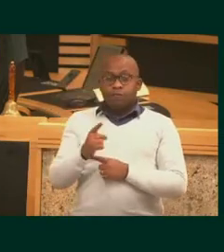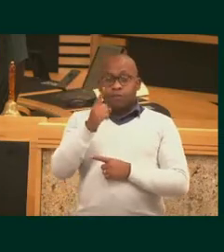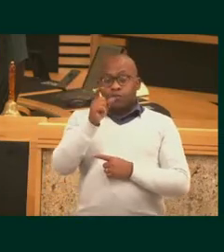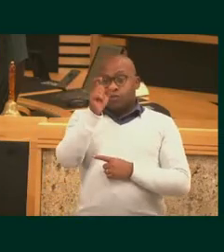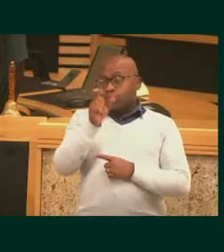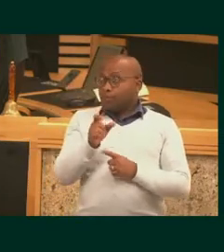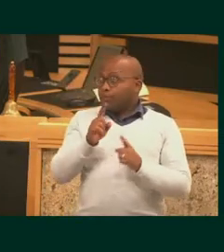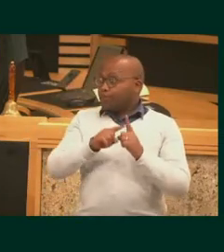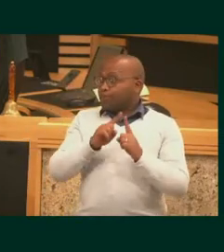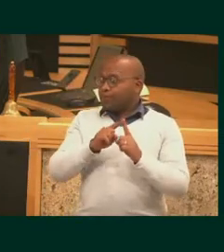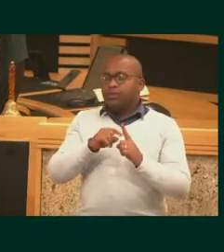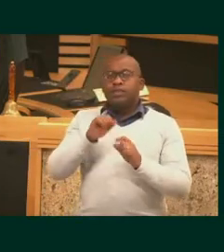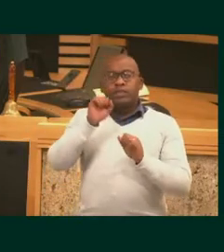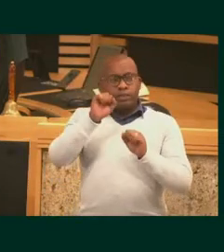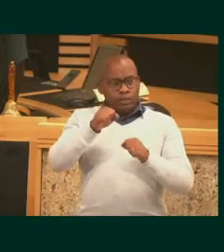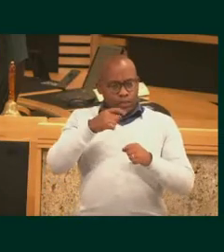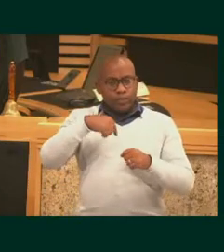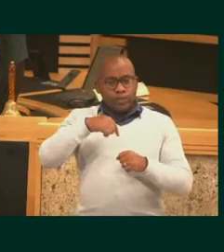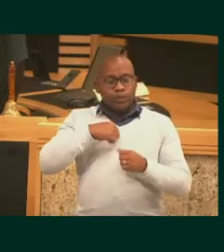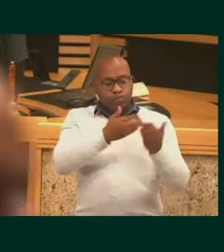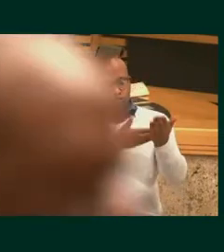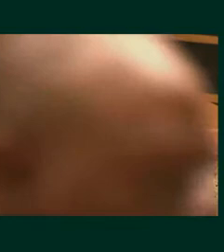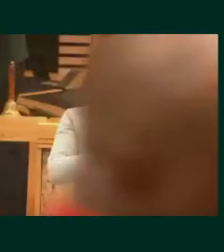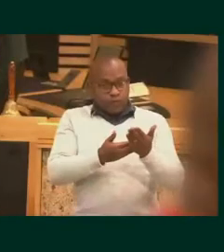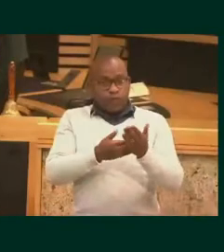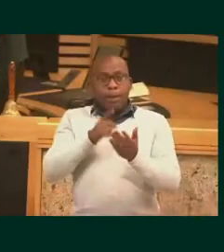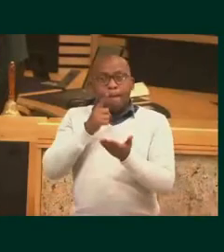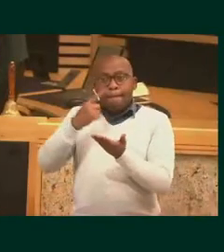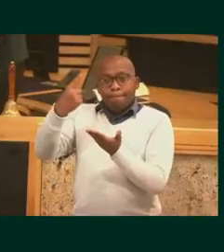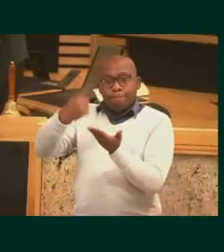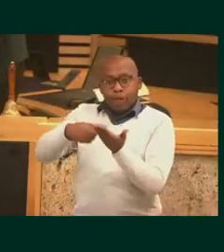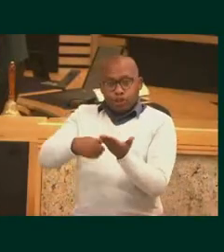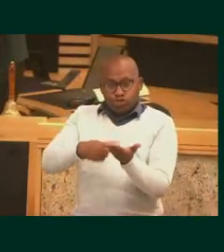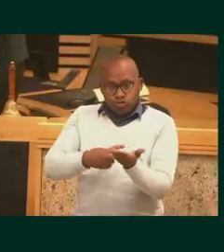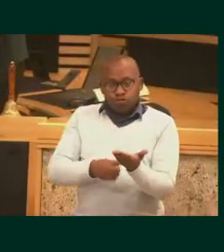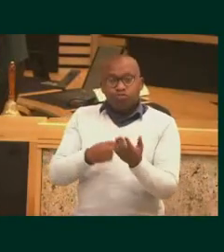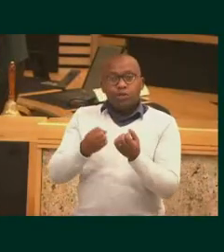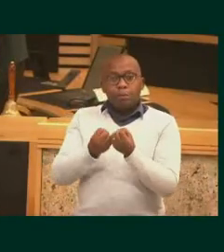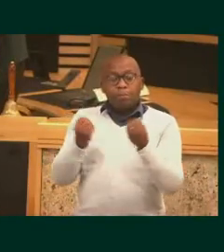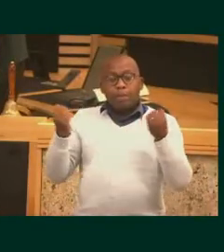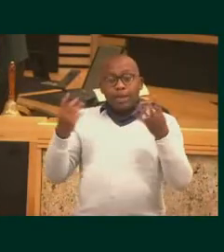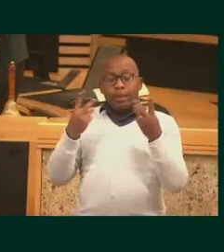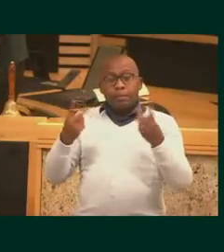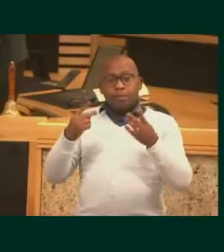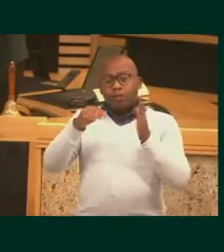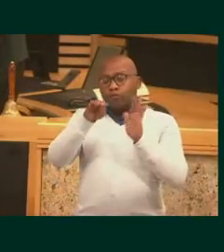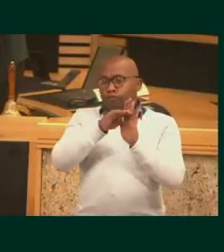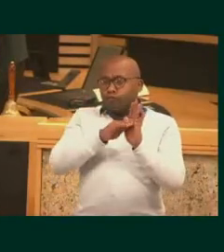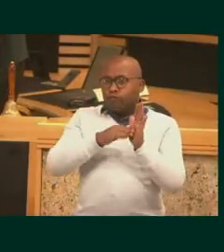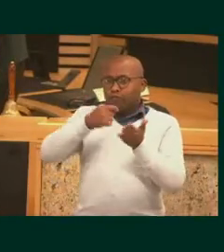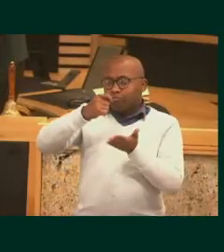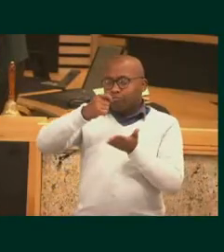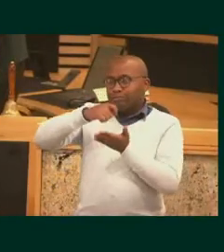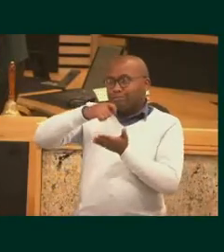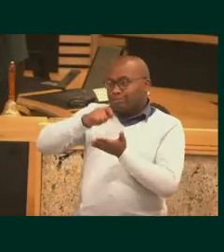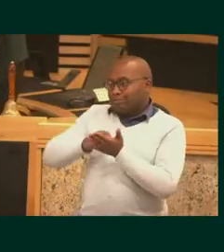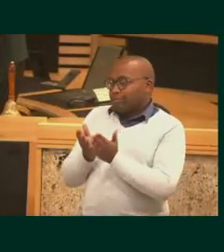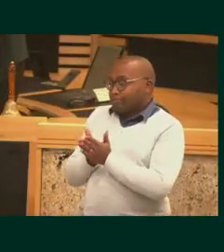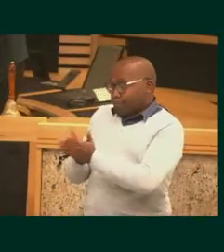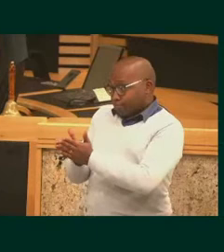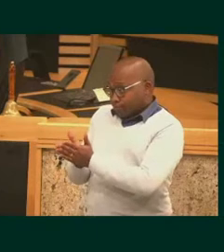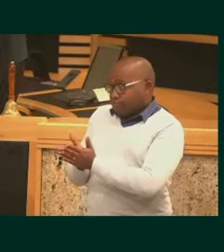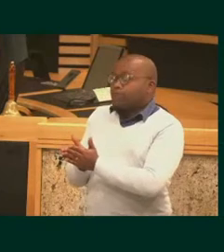petition yes was received by the office of the Premier and is being processed in line with the petitions policy and the procedures the